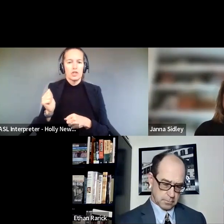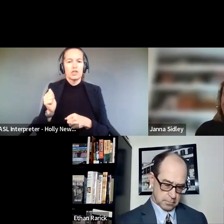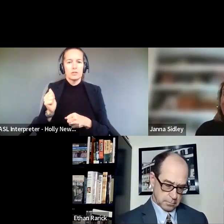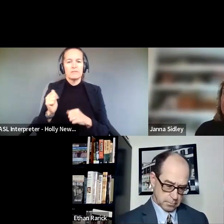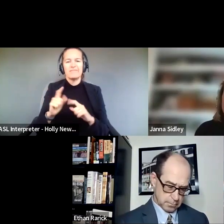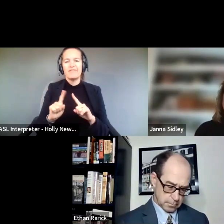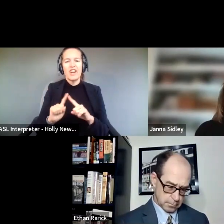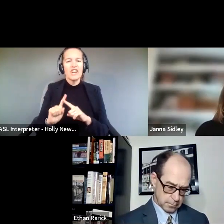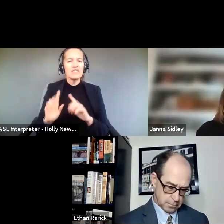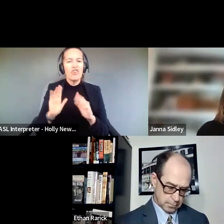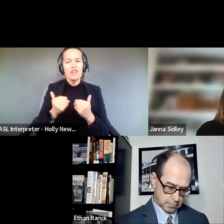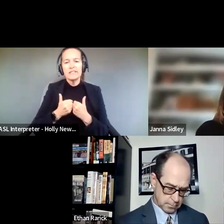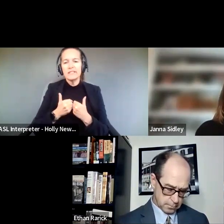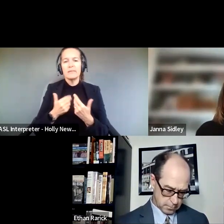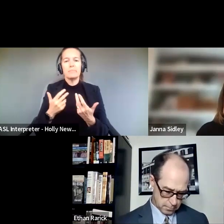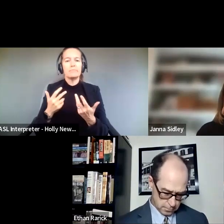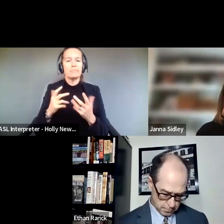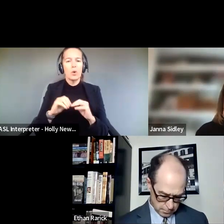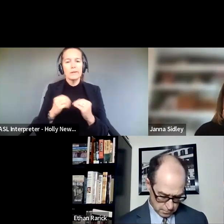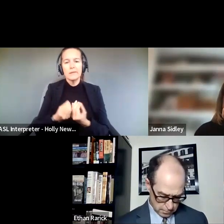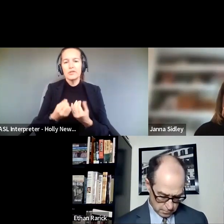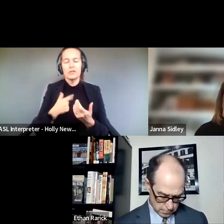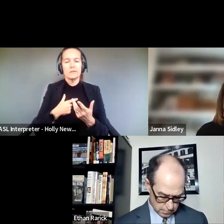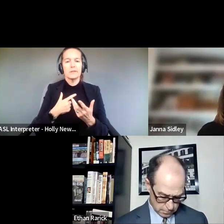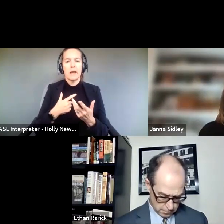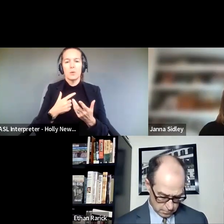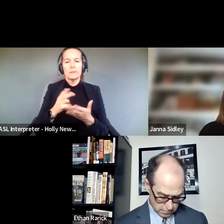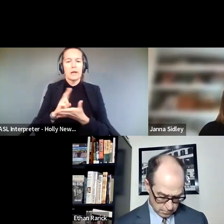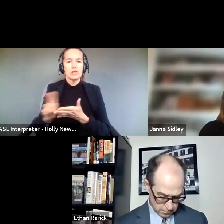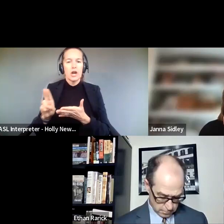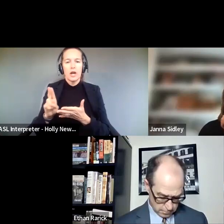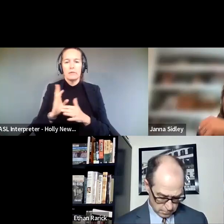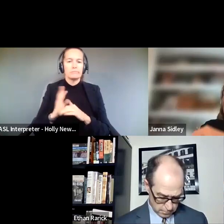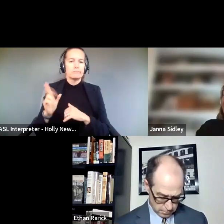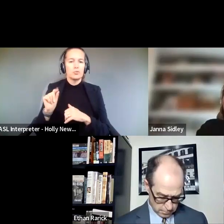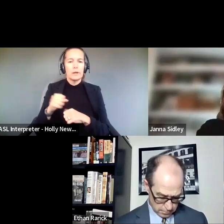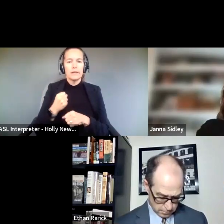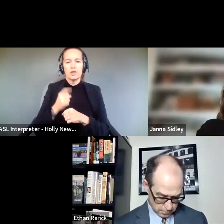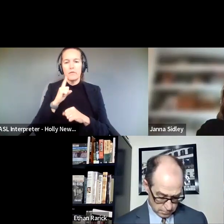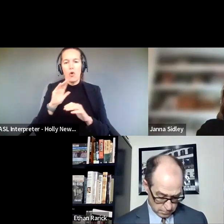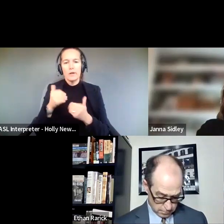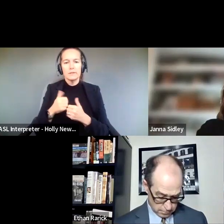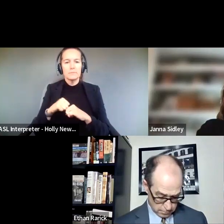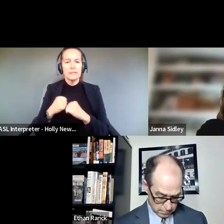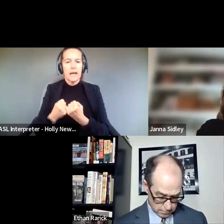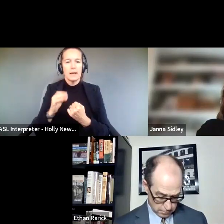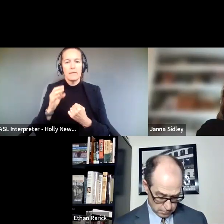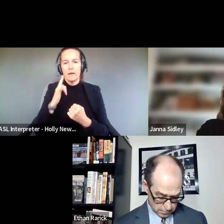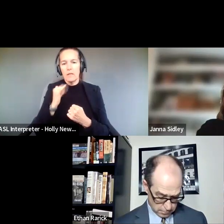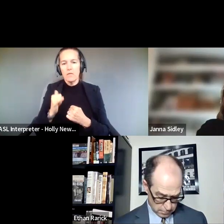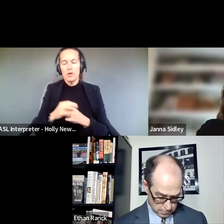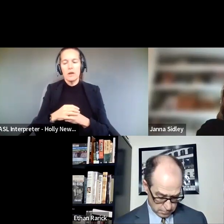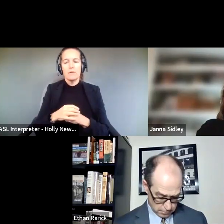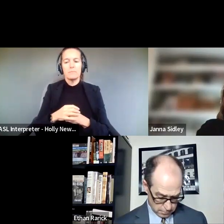various autism organizations. I was secretary for over 20 years to the Autism Society of California.